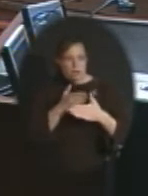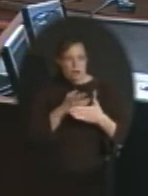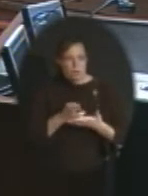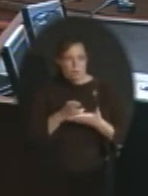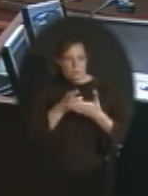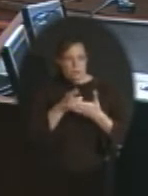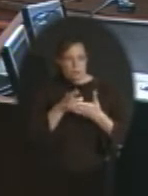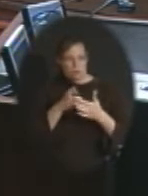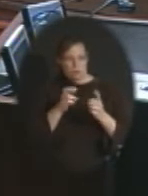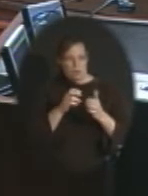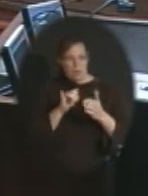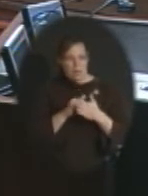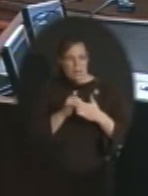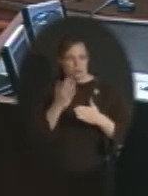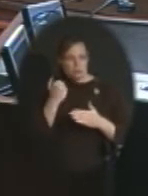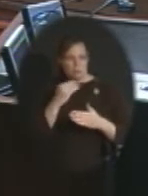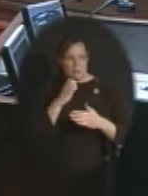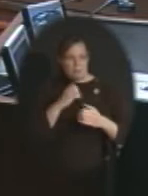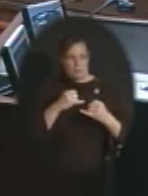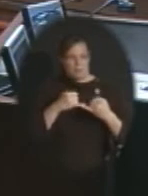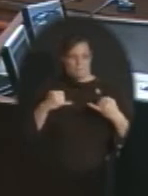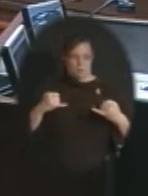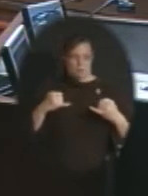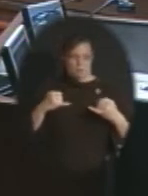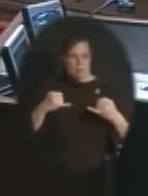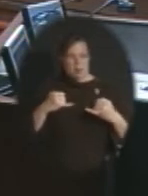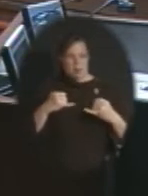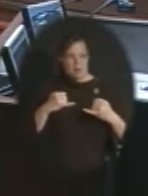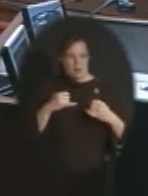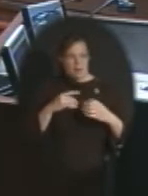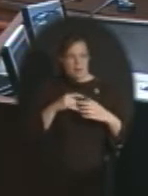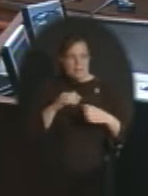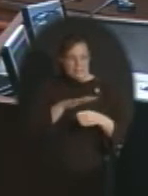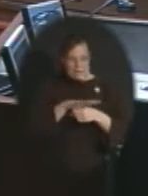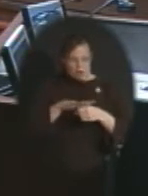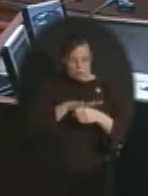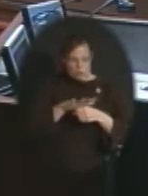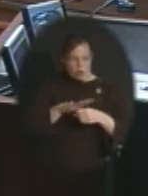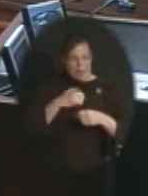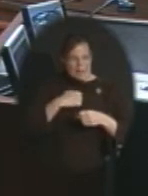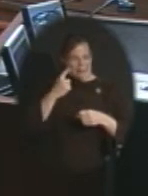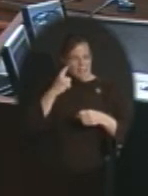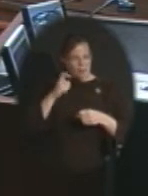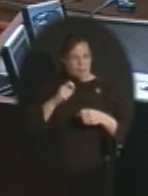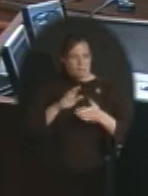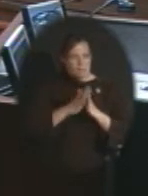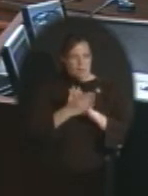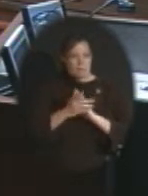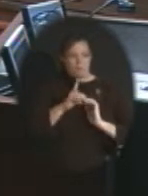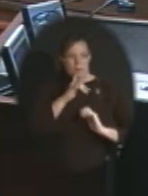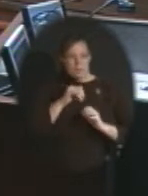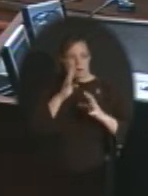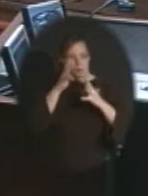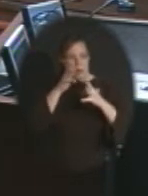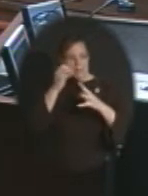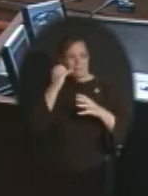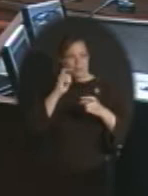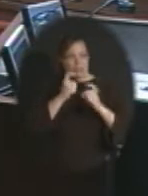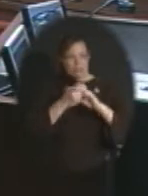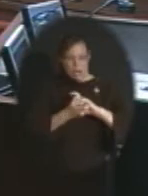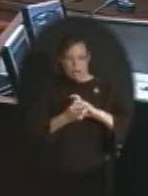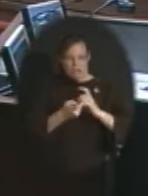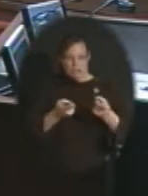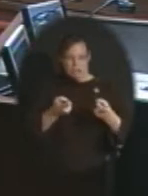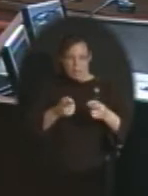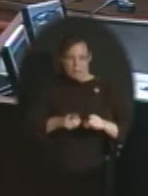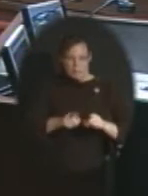across lines that used to be pretty firm and, territorial. I think we're going to have to get really creative if the changes come